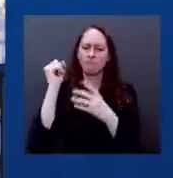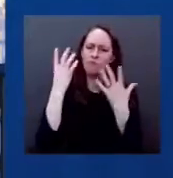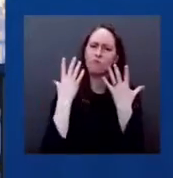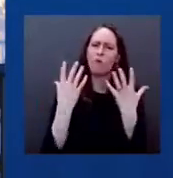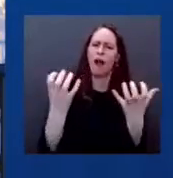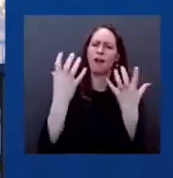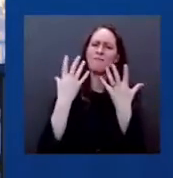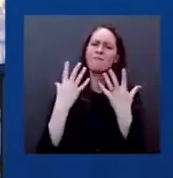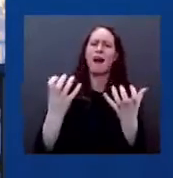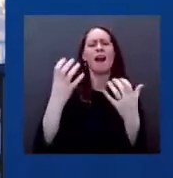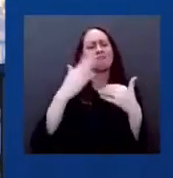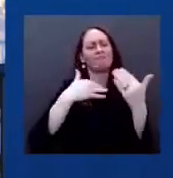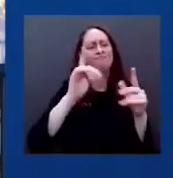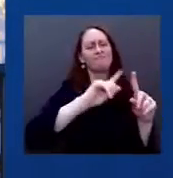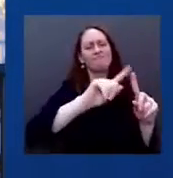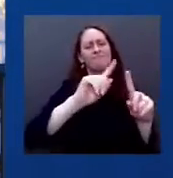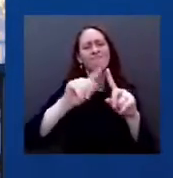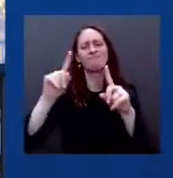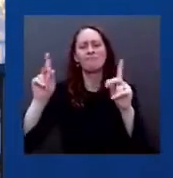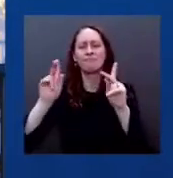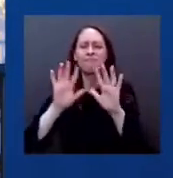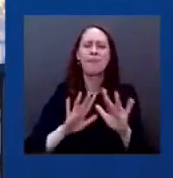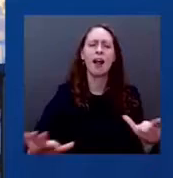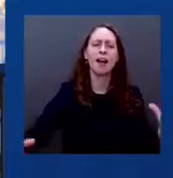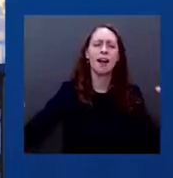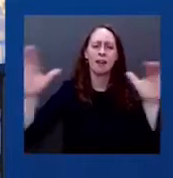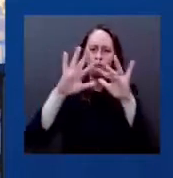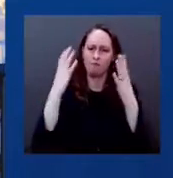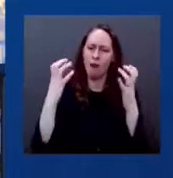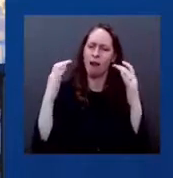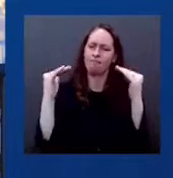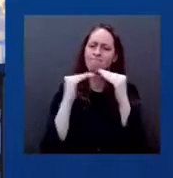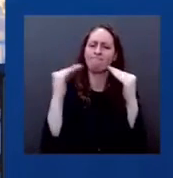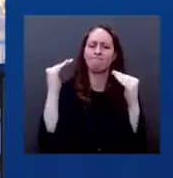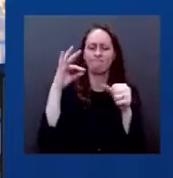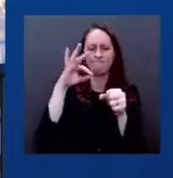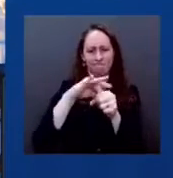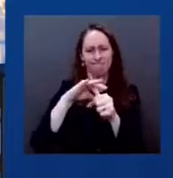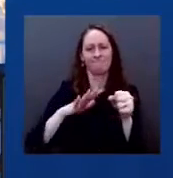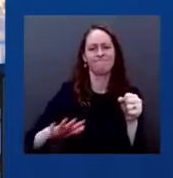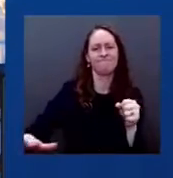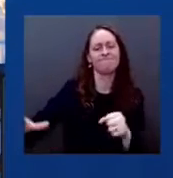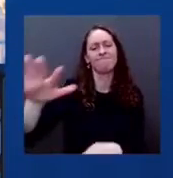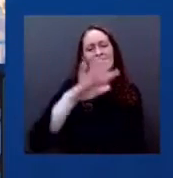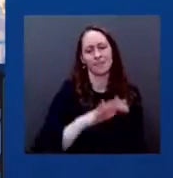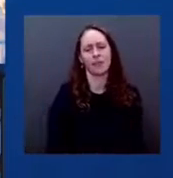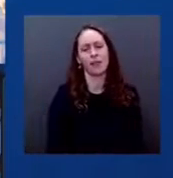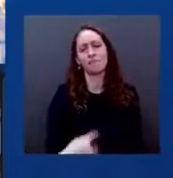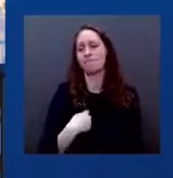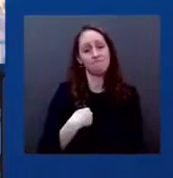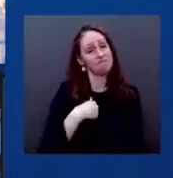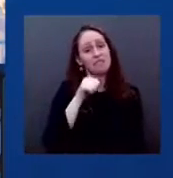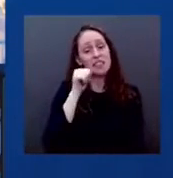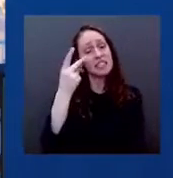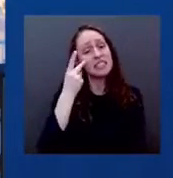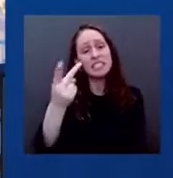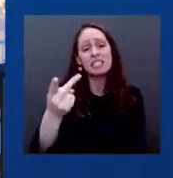I did not live the struggles of Douglas, Tubman, King, Lewis, Goodman, Cheney,